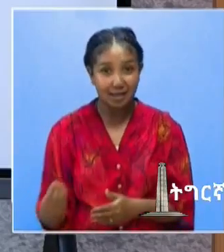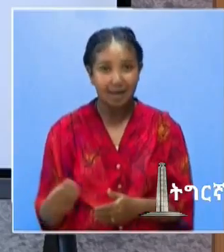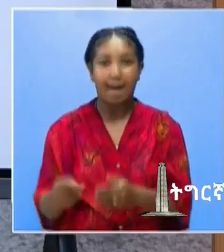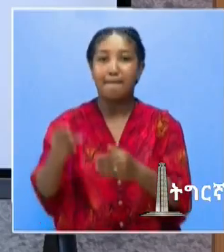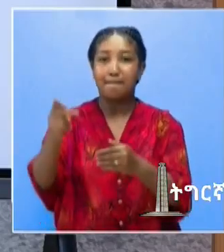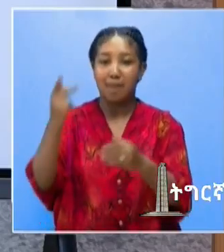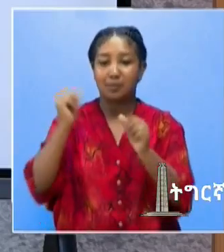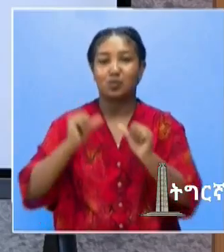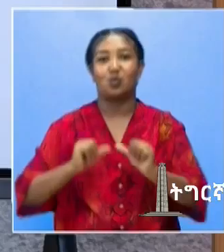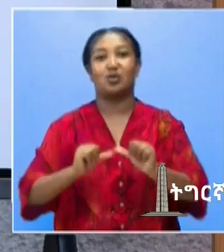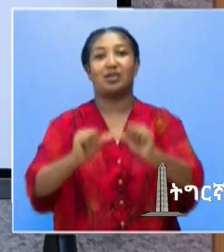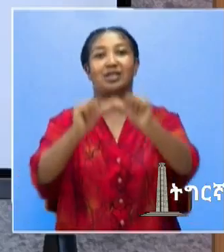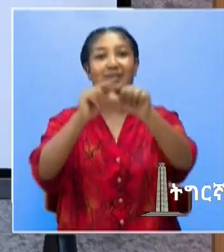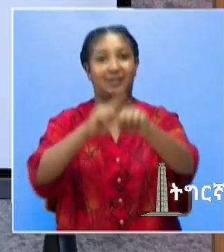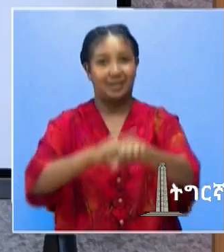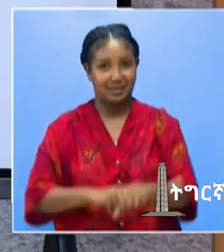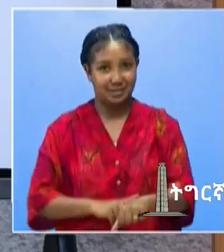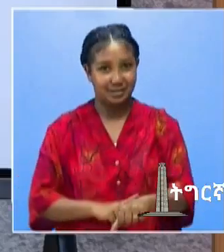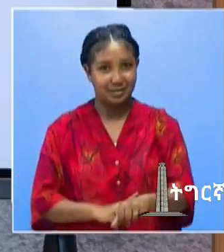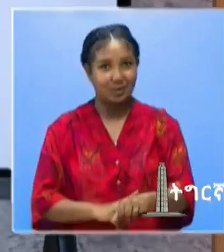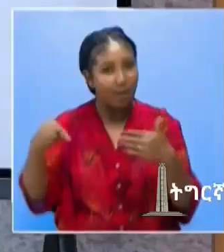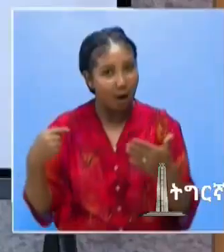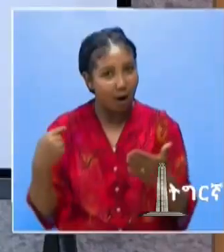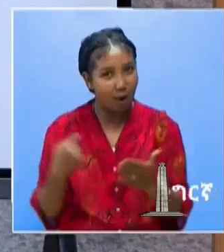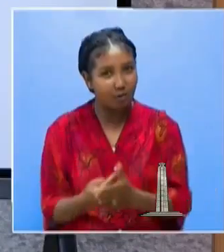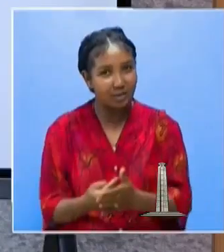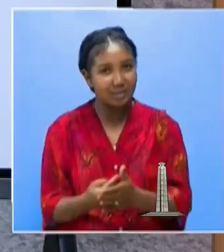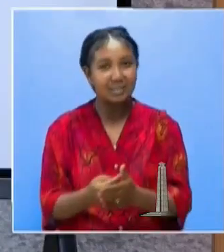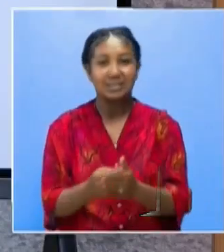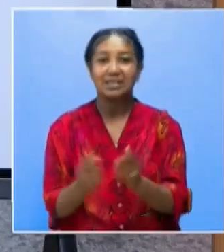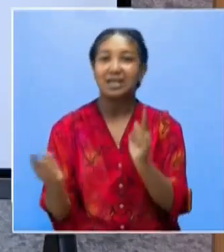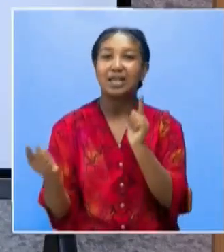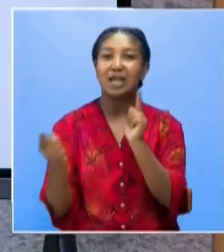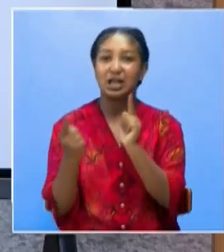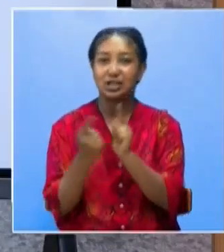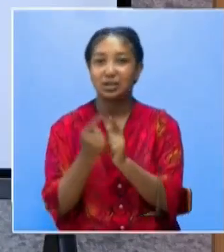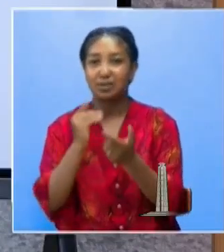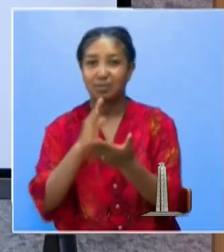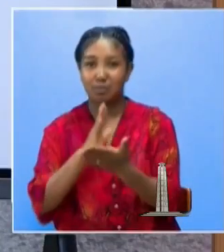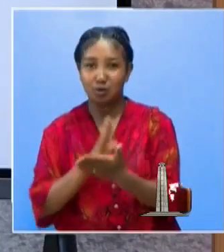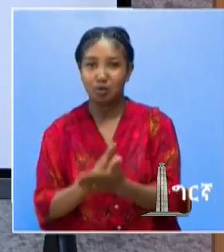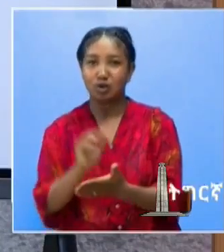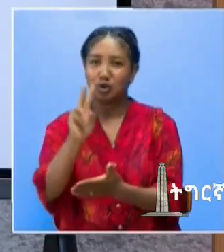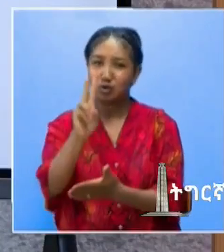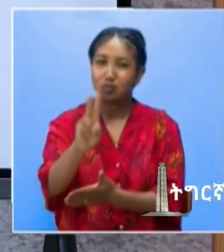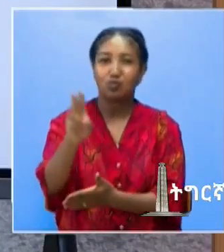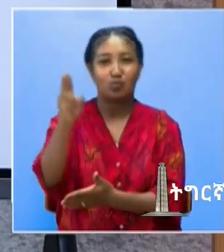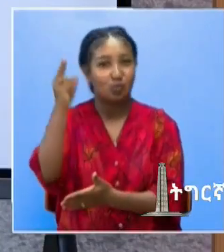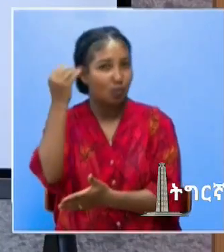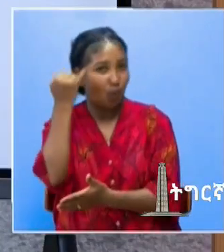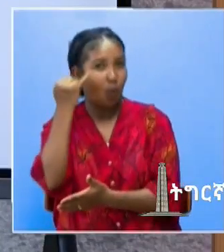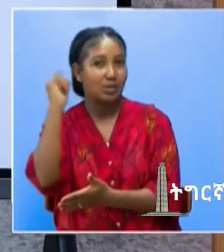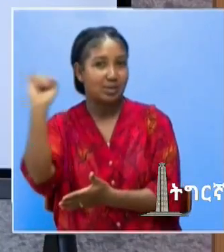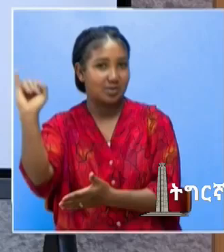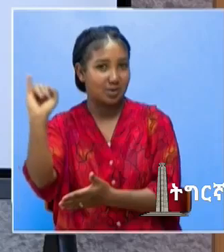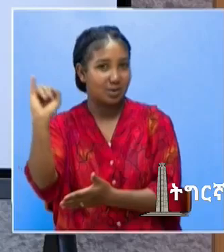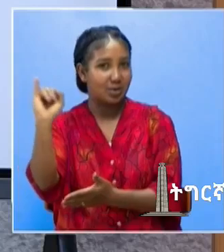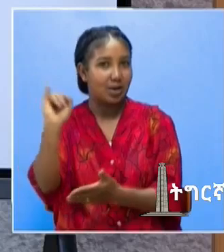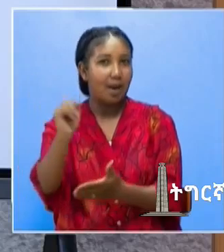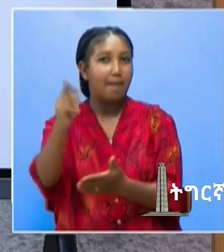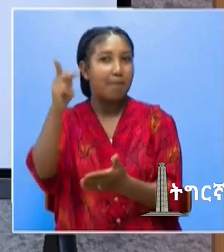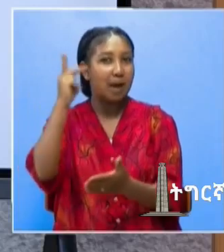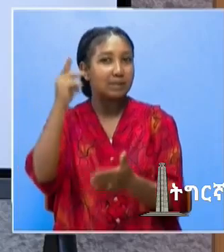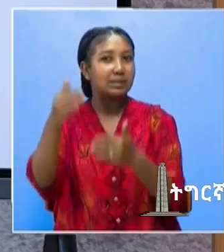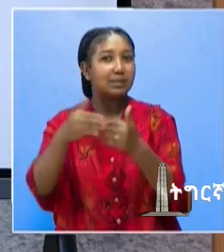past continuous tense. We talked about the relationship between these two concepts. When we say past